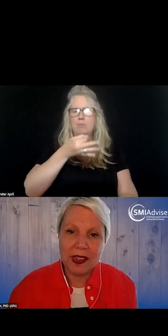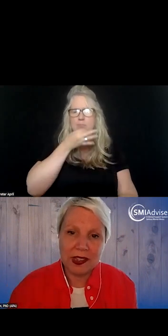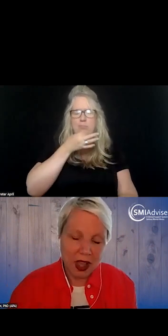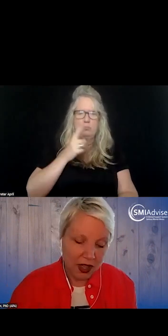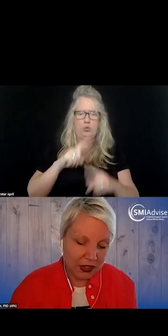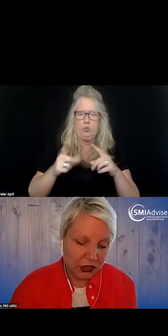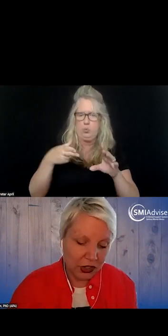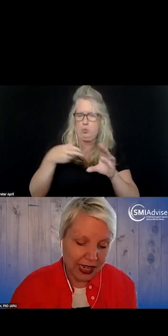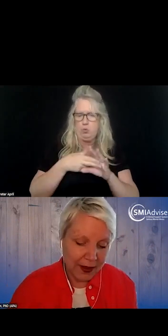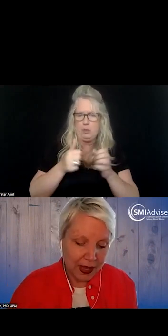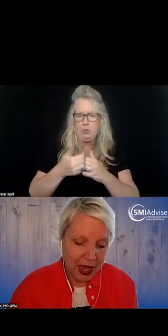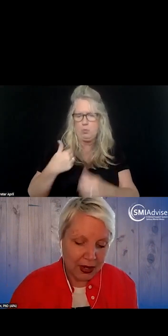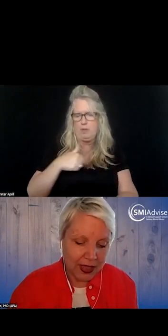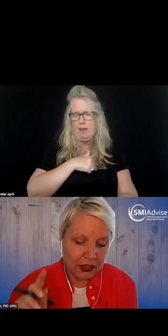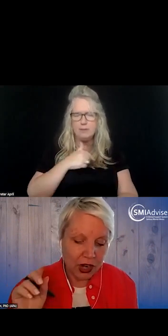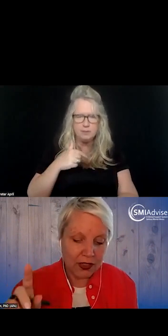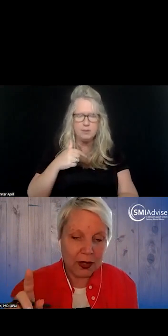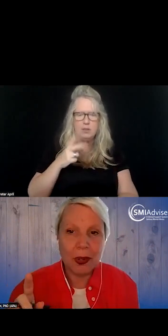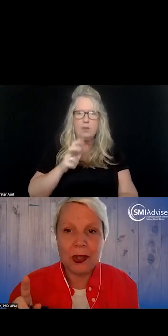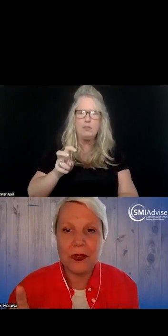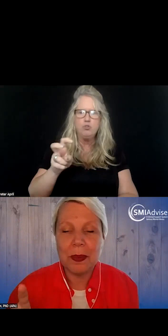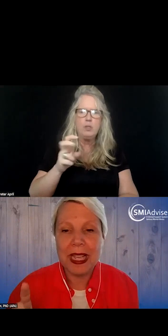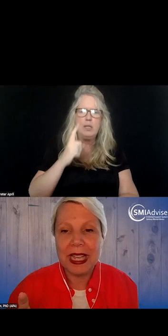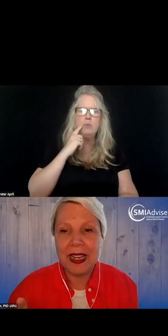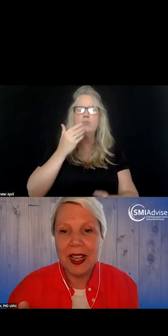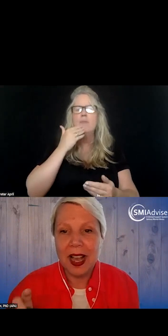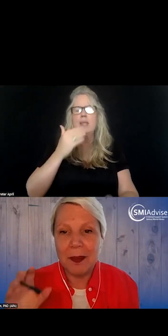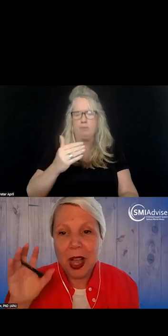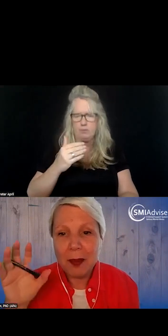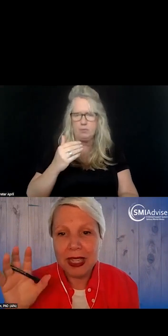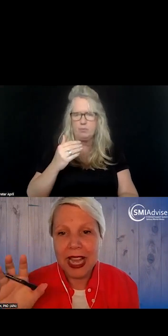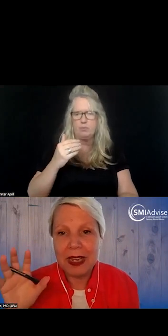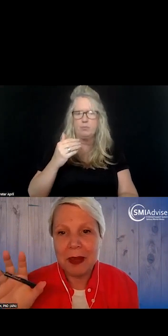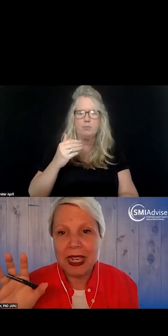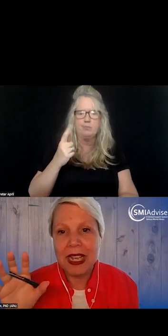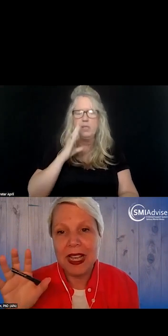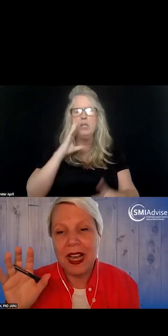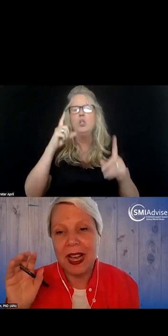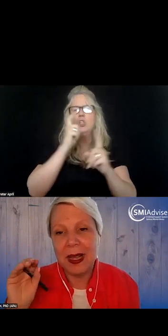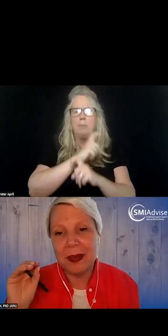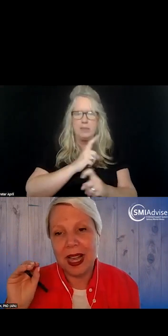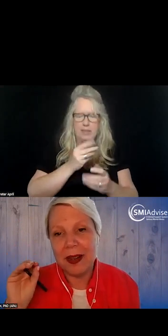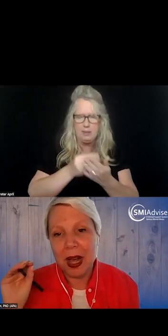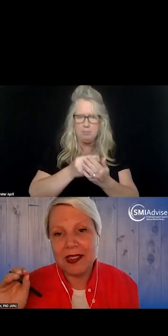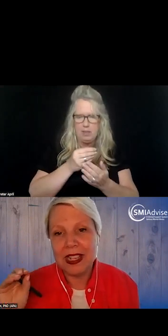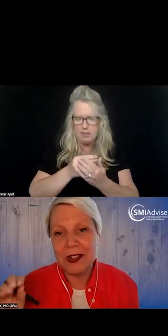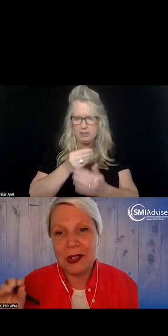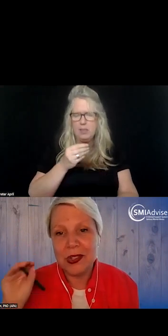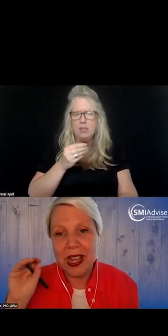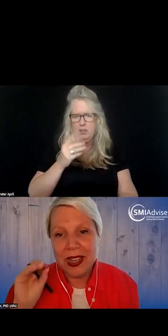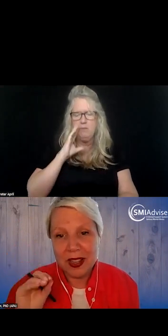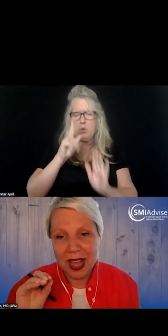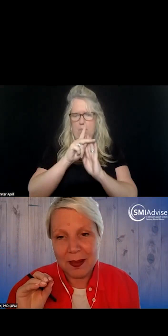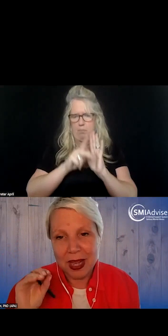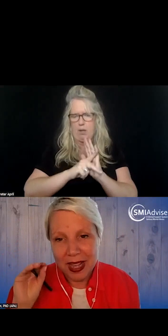join with us on this journey. I want to thank Jonathan Pirtle for making complicated money and policy